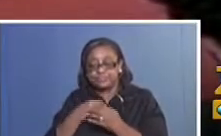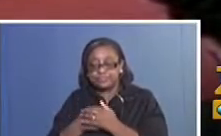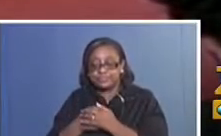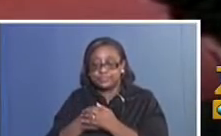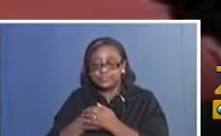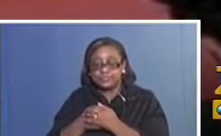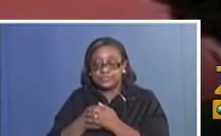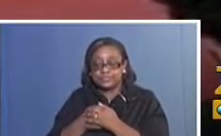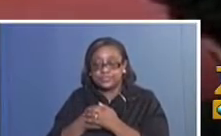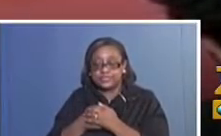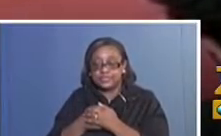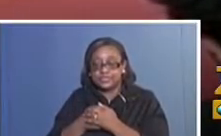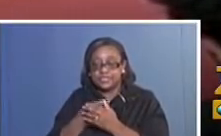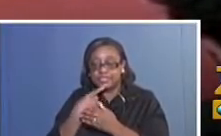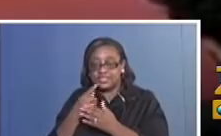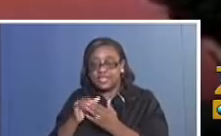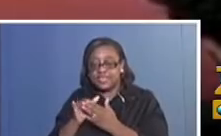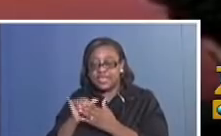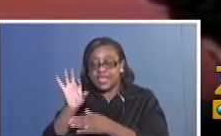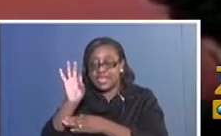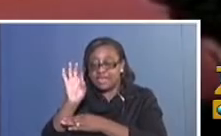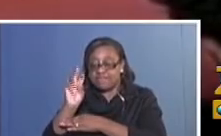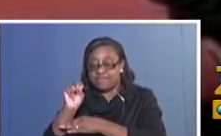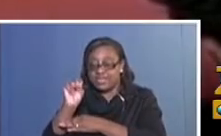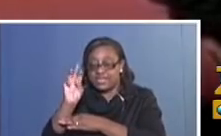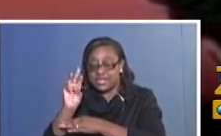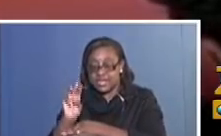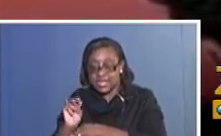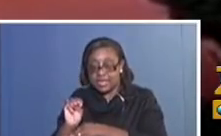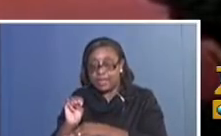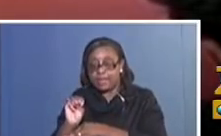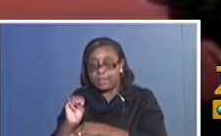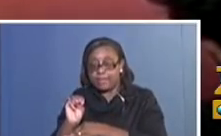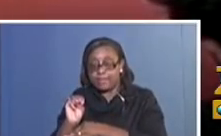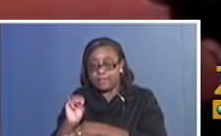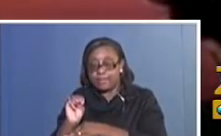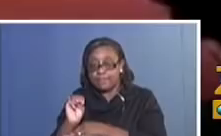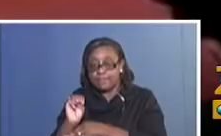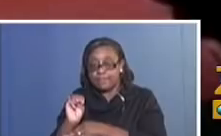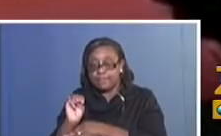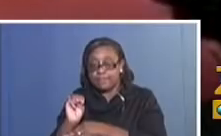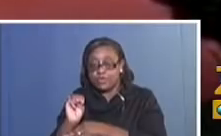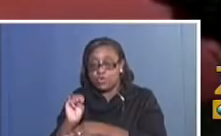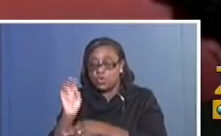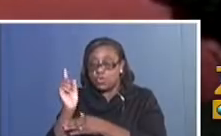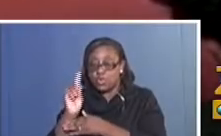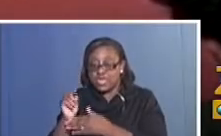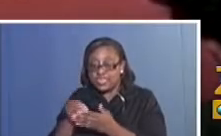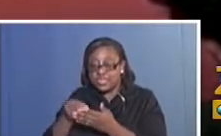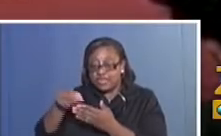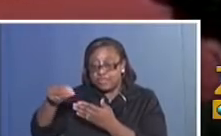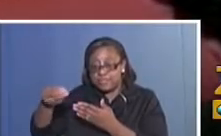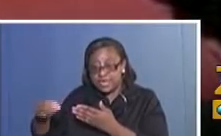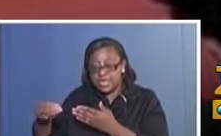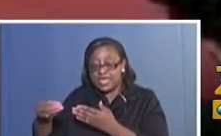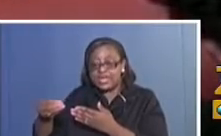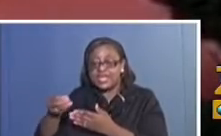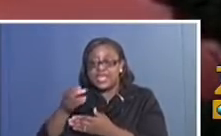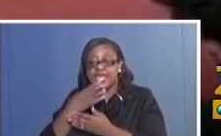taken under the former administration. The payment process had been